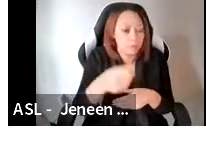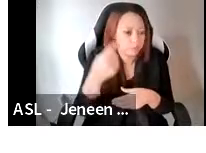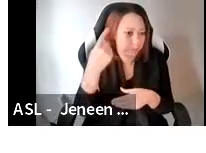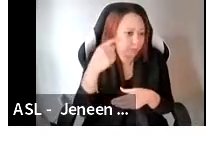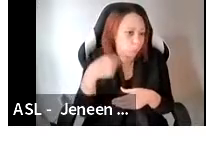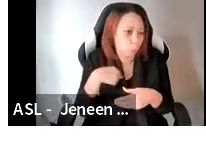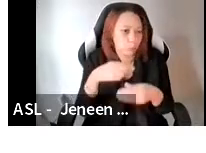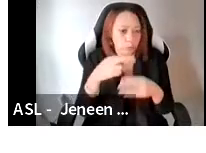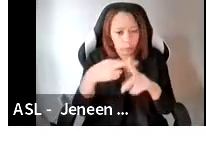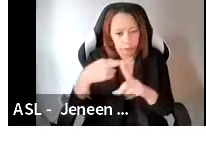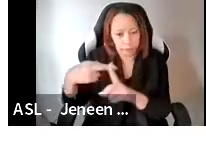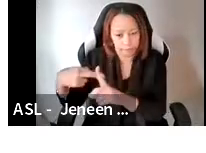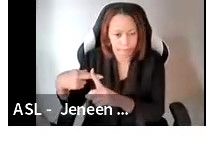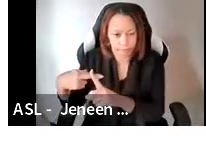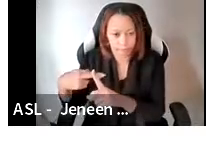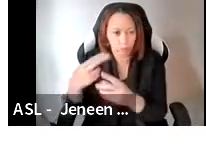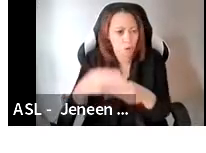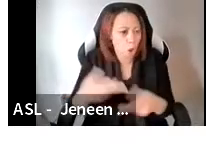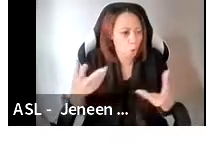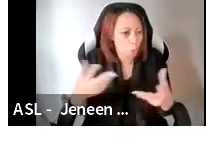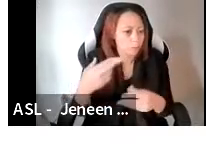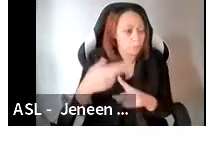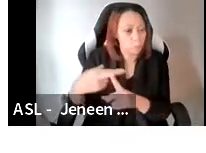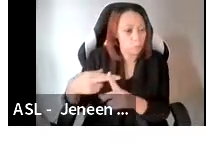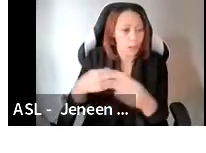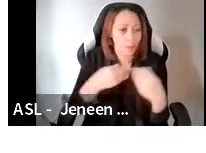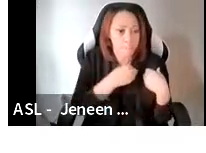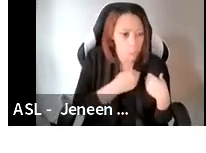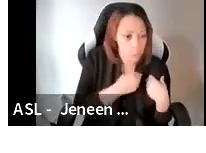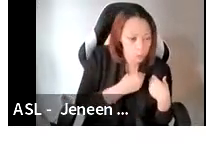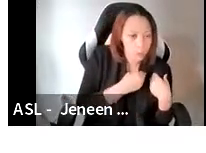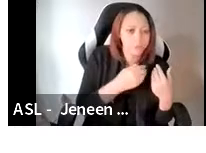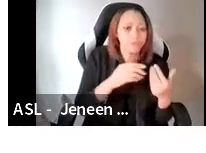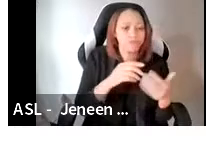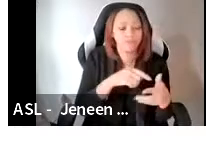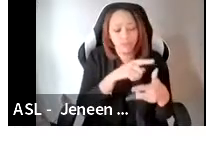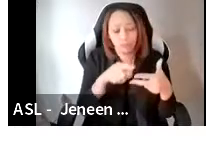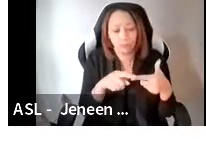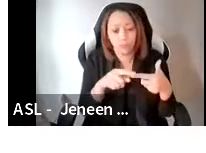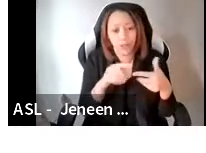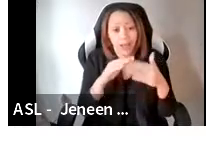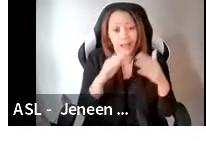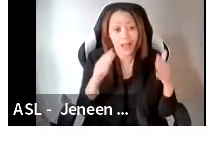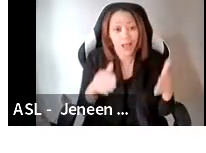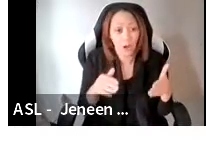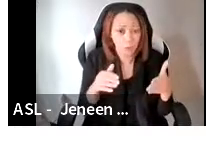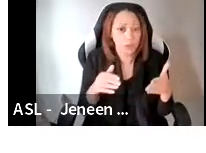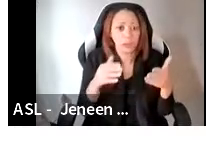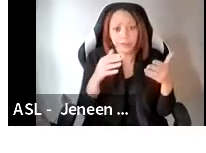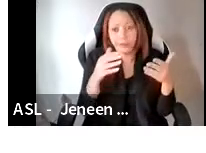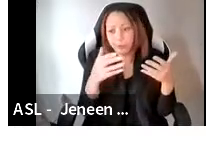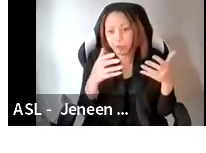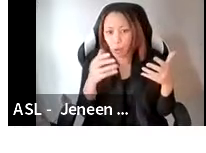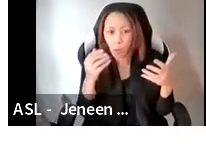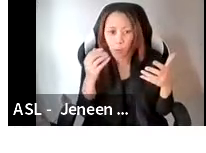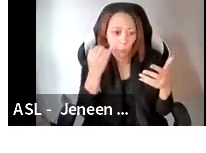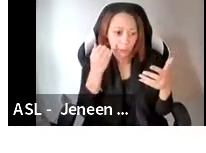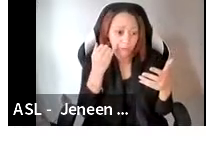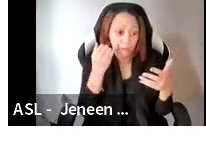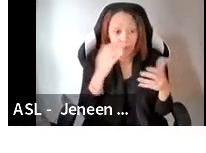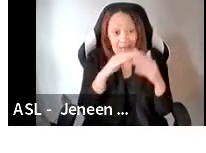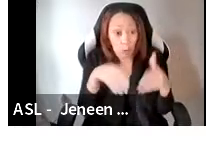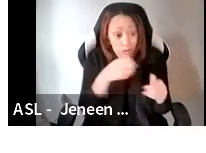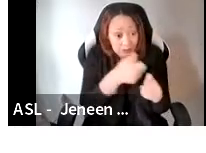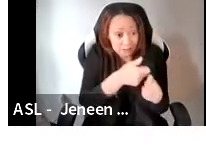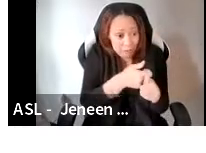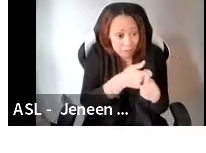The second category of risk factors are housing conditions. or characteristics of the housing itself that